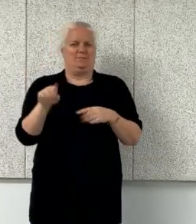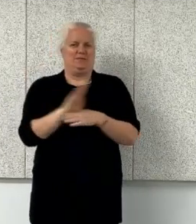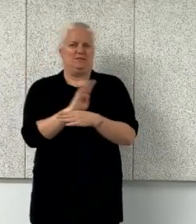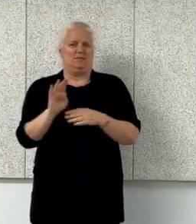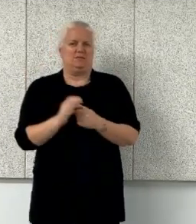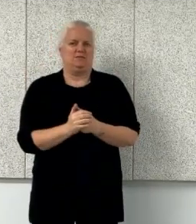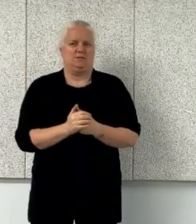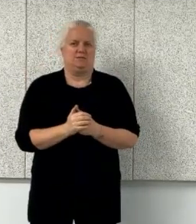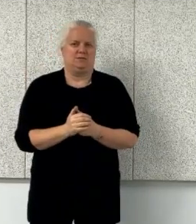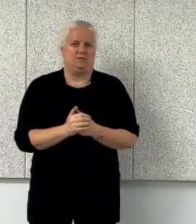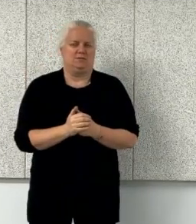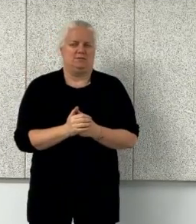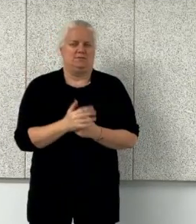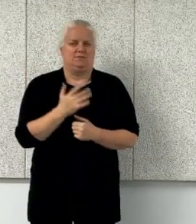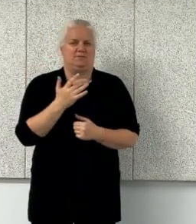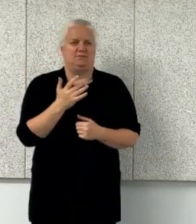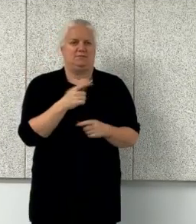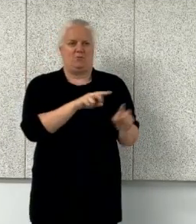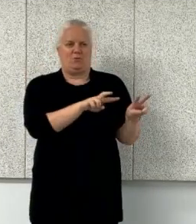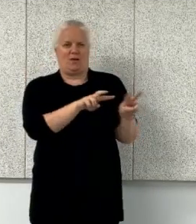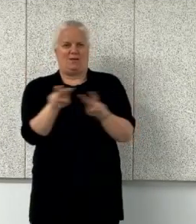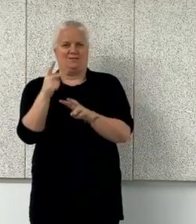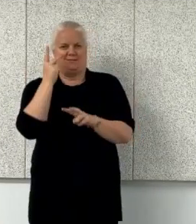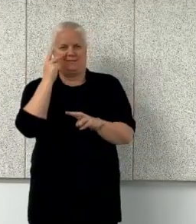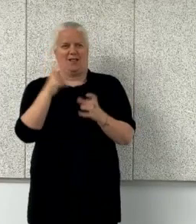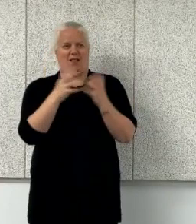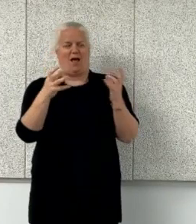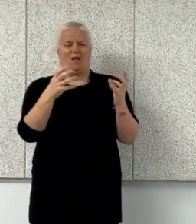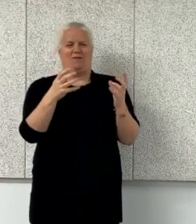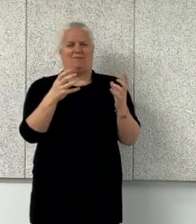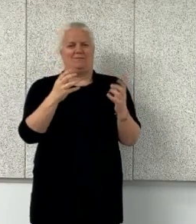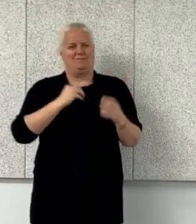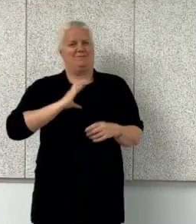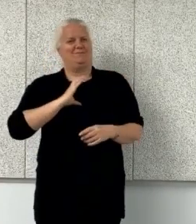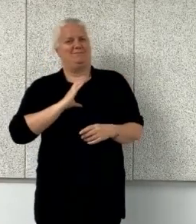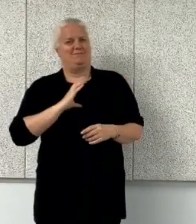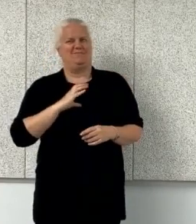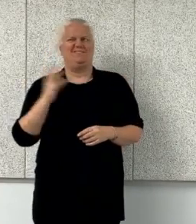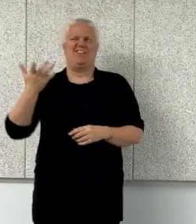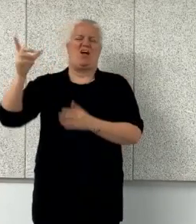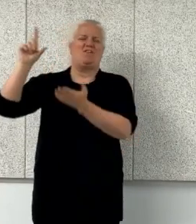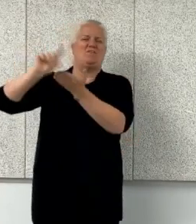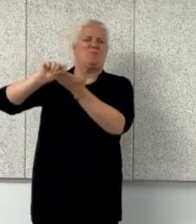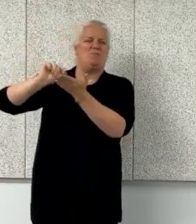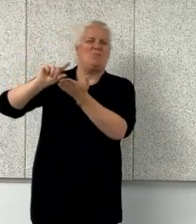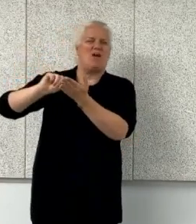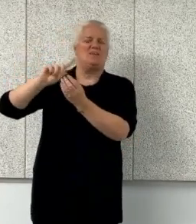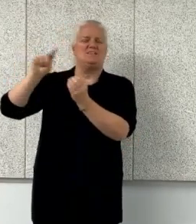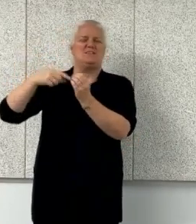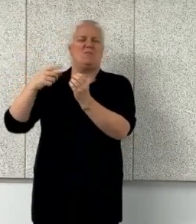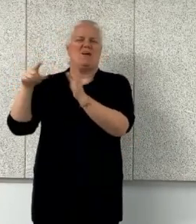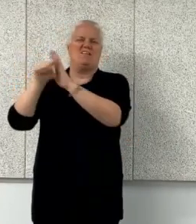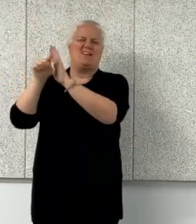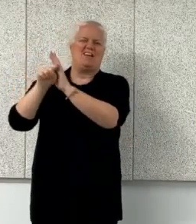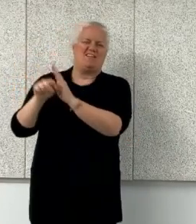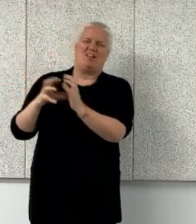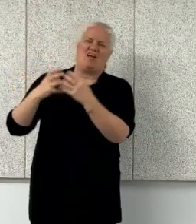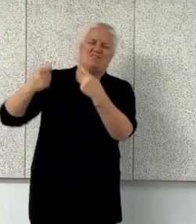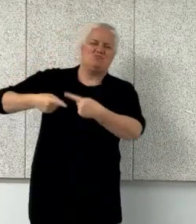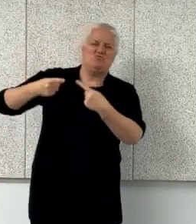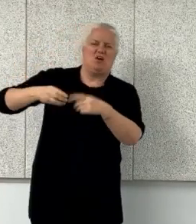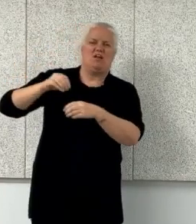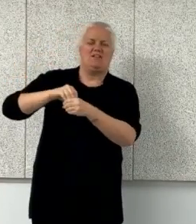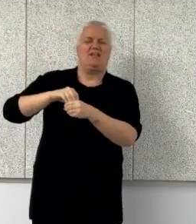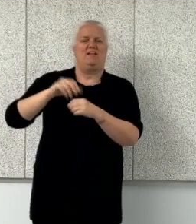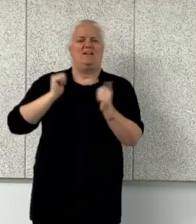that, there is a lot of press out there about where things are in our field, and there's a lot of struggle in the field. We